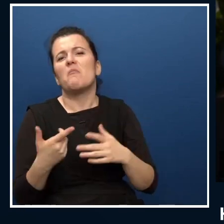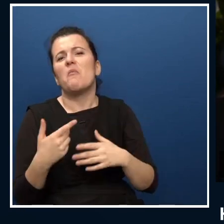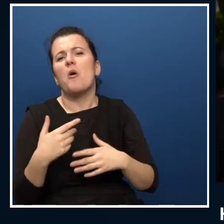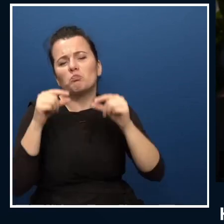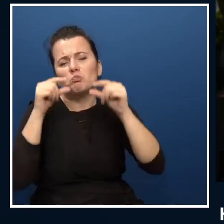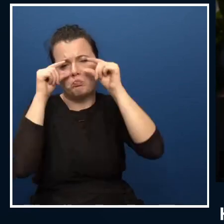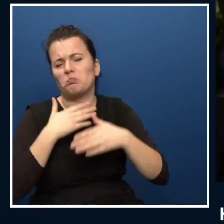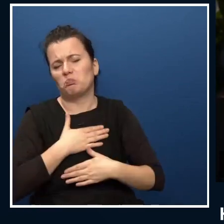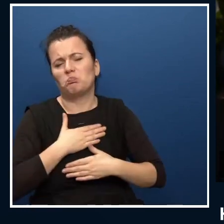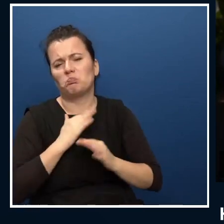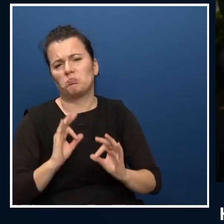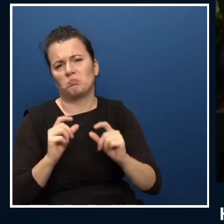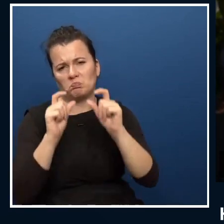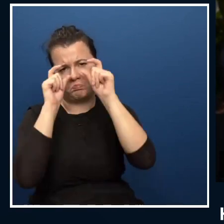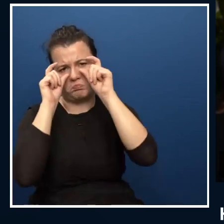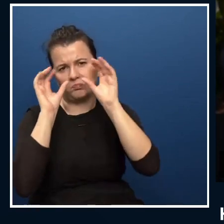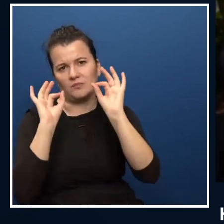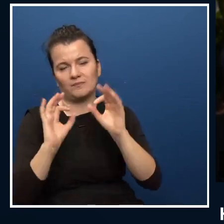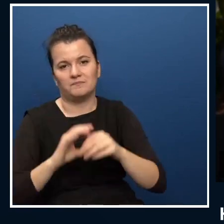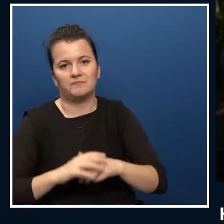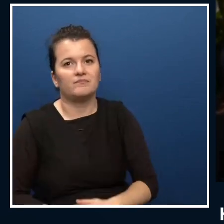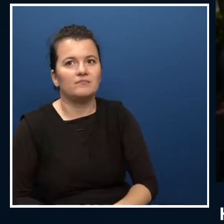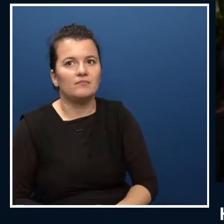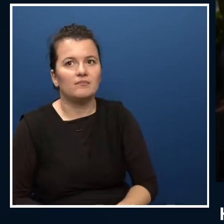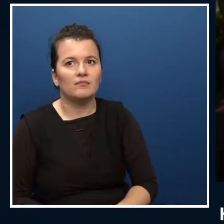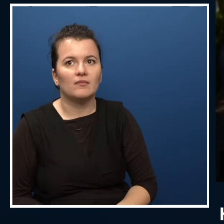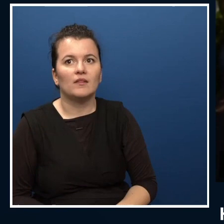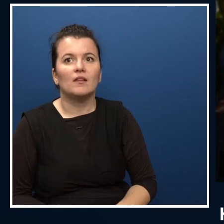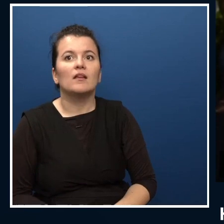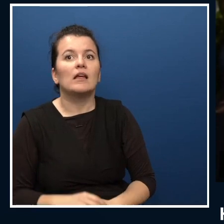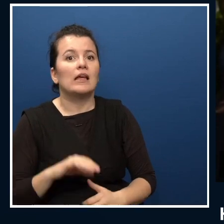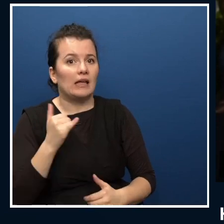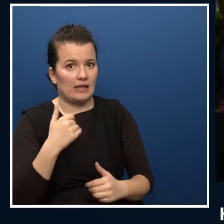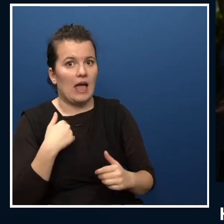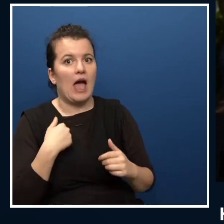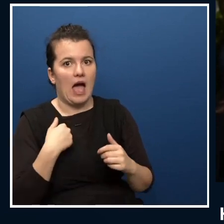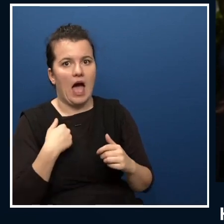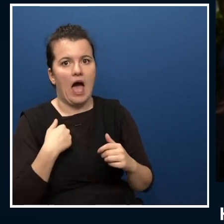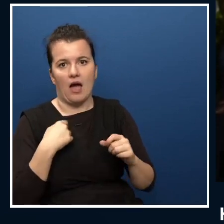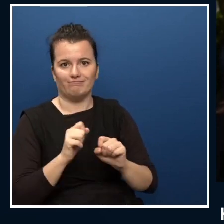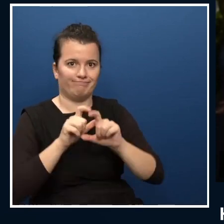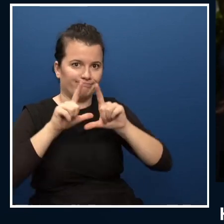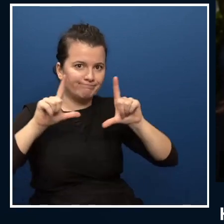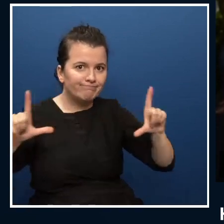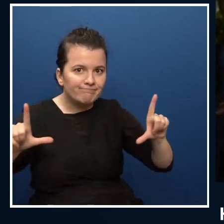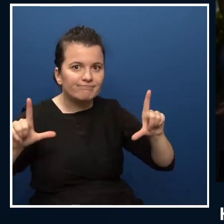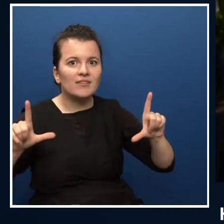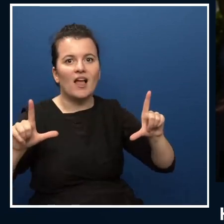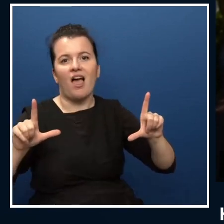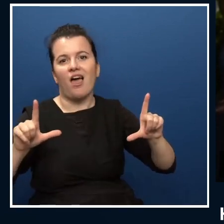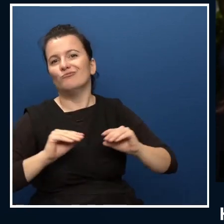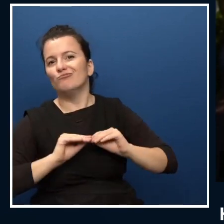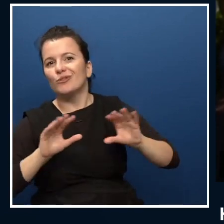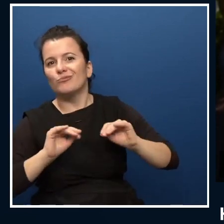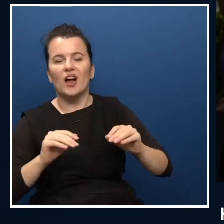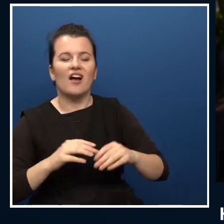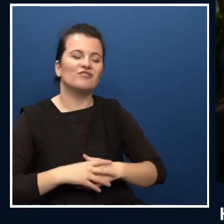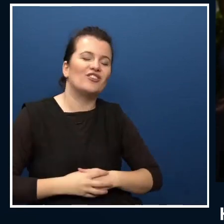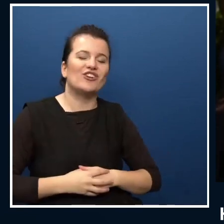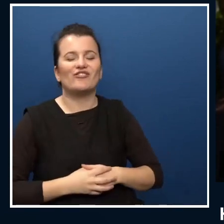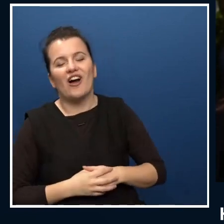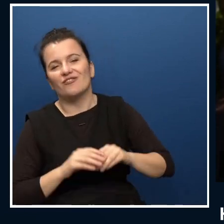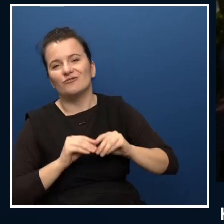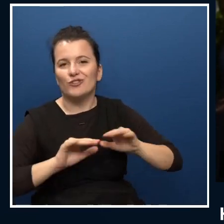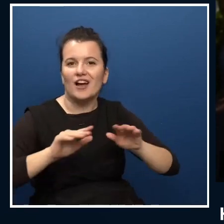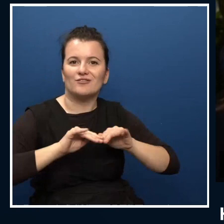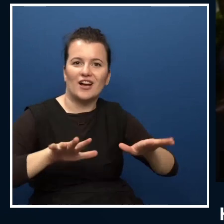My blog has been sitting on real metal. All this time I've been talking about Azure and talking about the cloud and doing all kinds of things